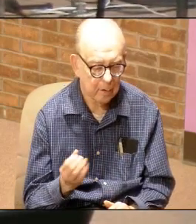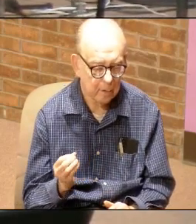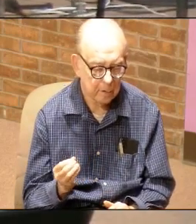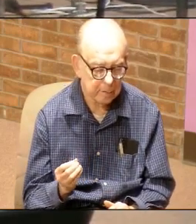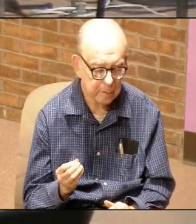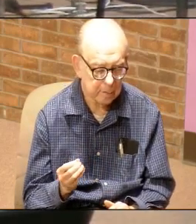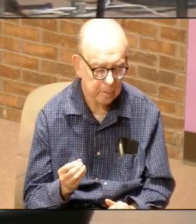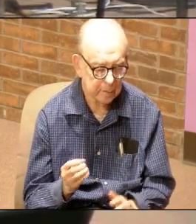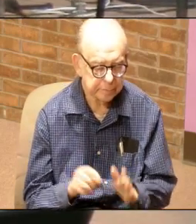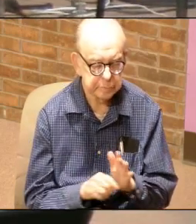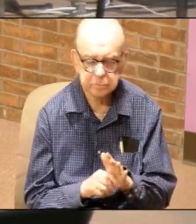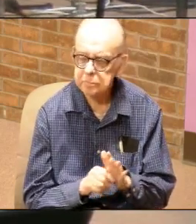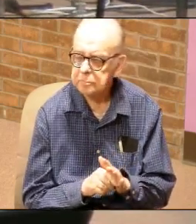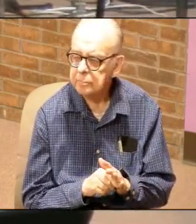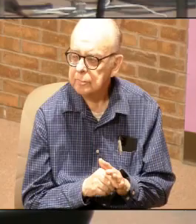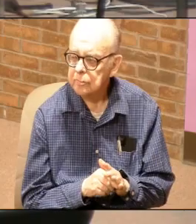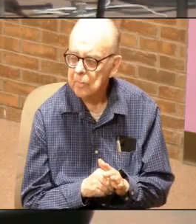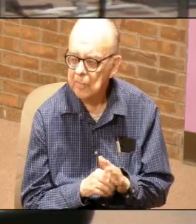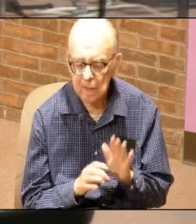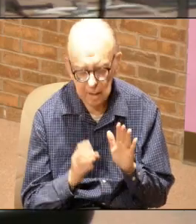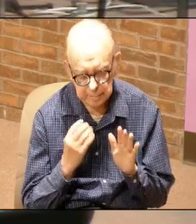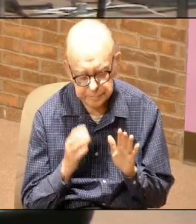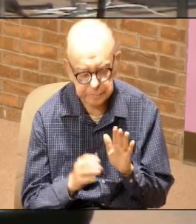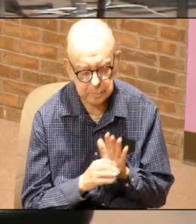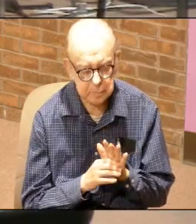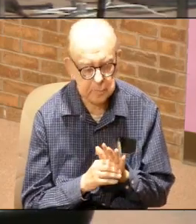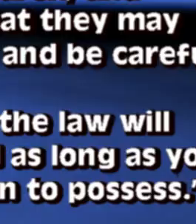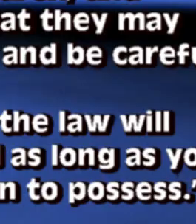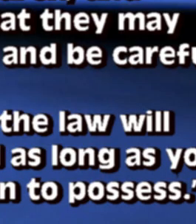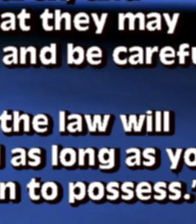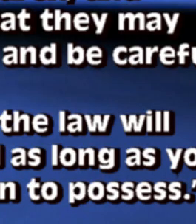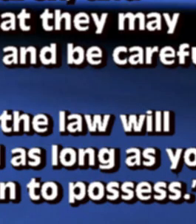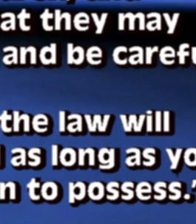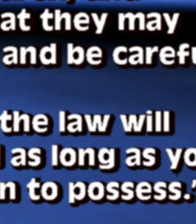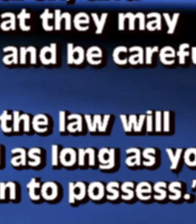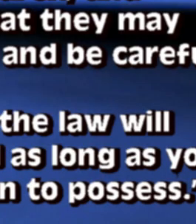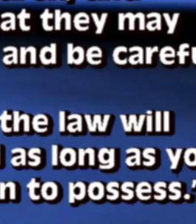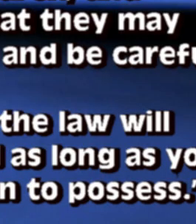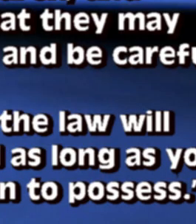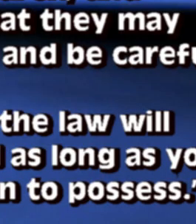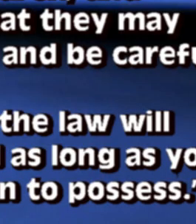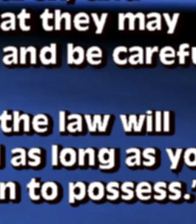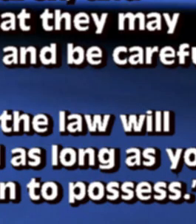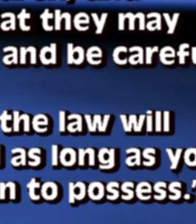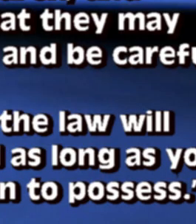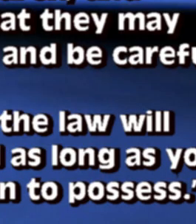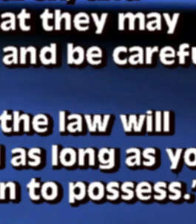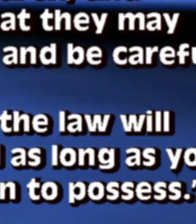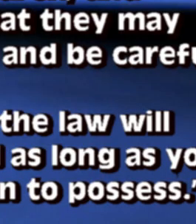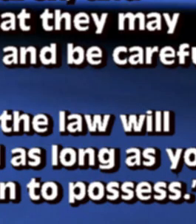so the scriptures are up here. Look what he says. He says, gather the people,